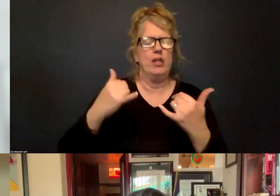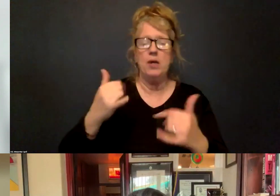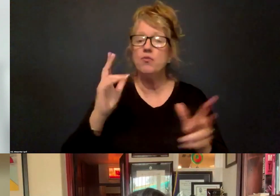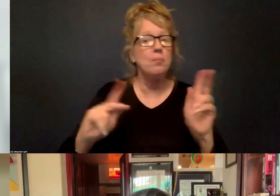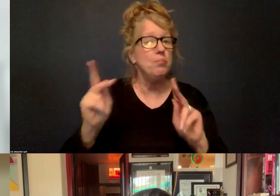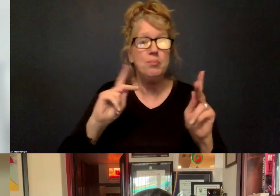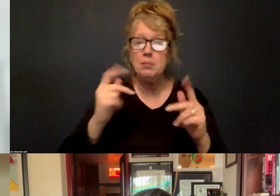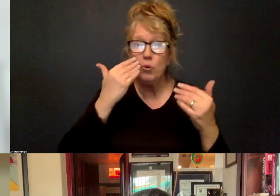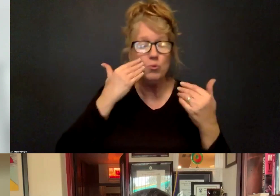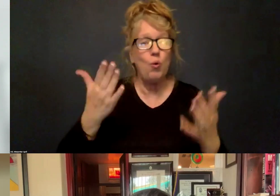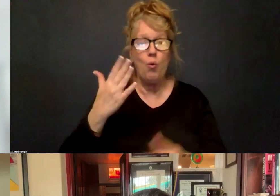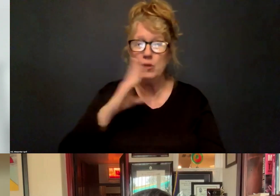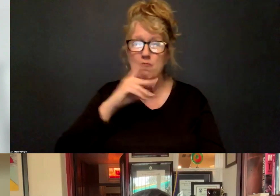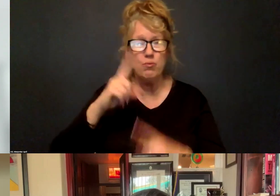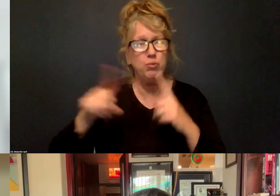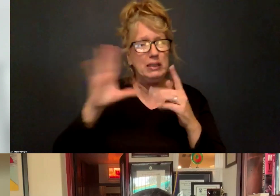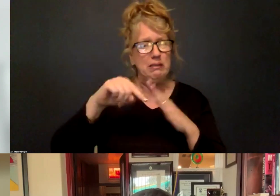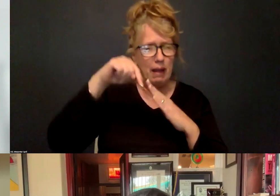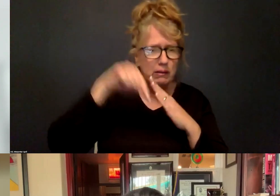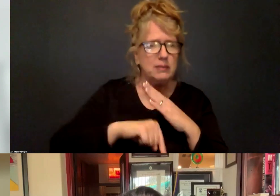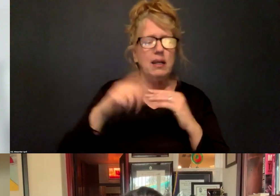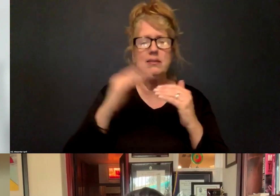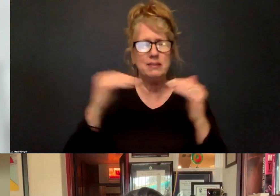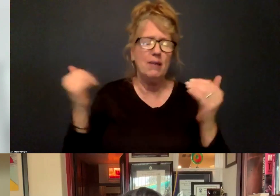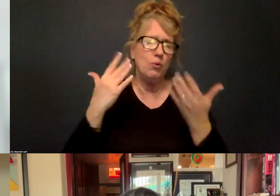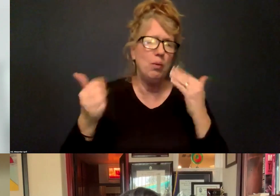need that high intensity level of care, it probably is overkill